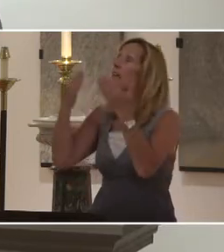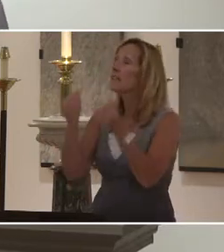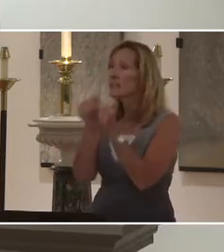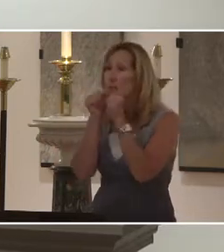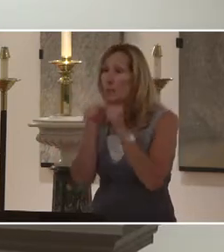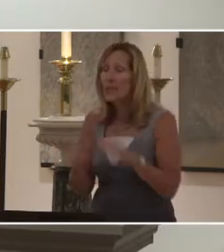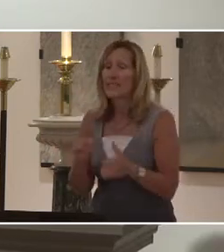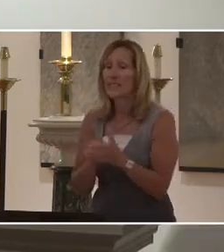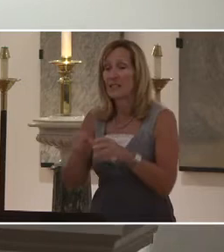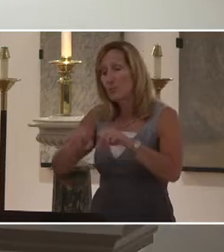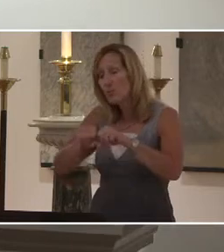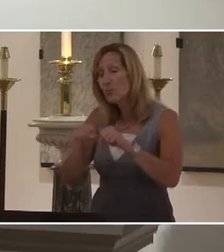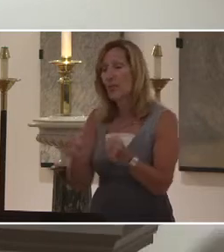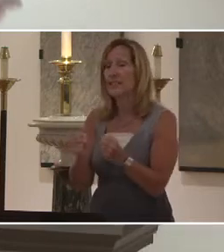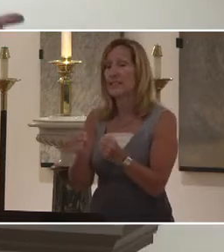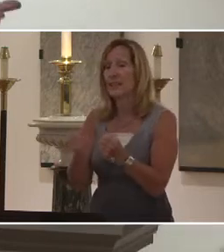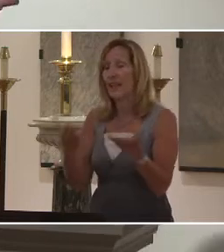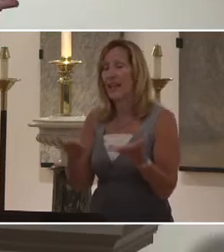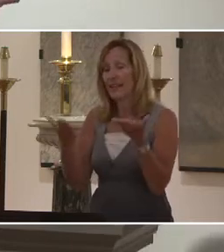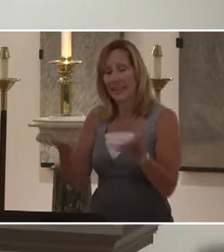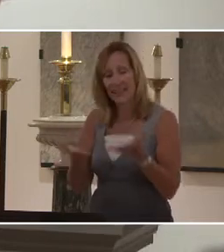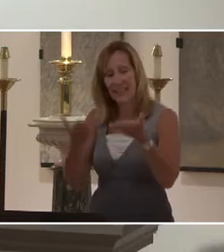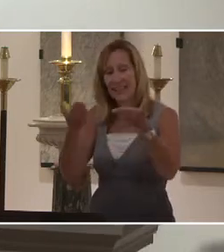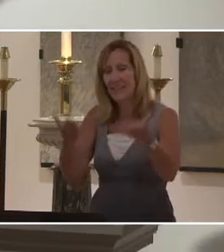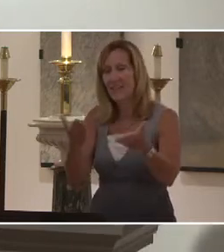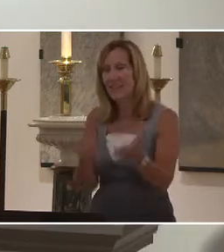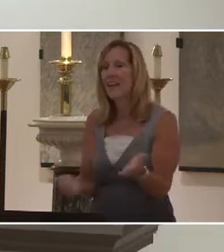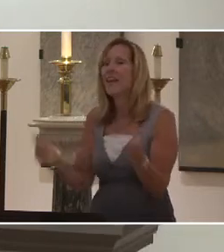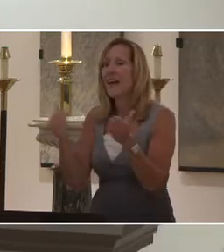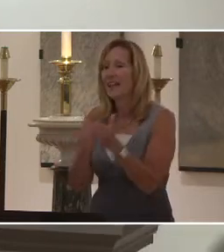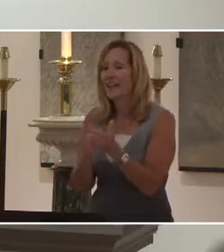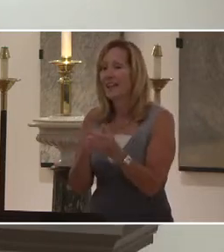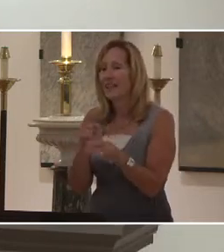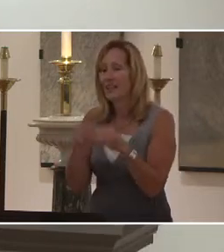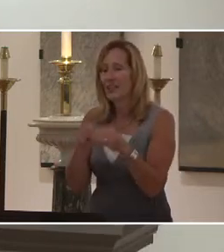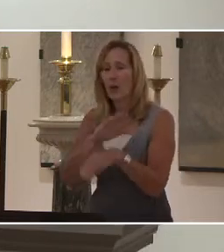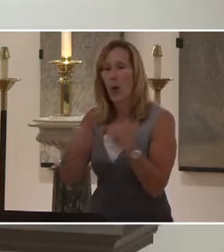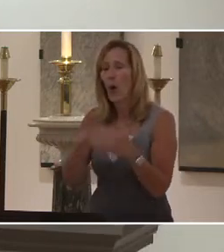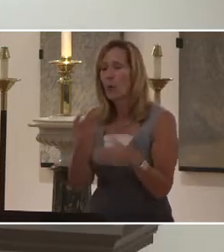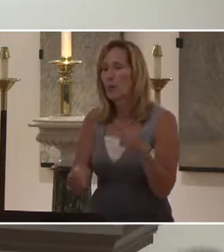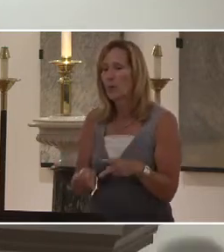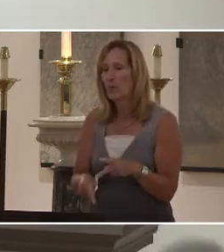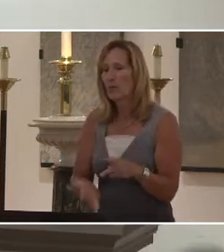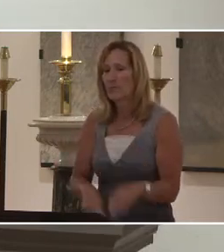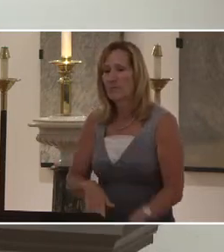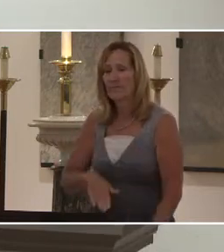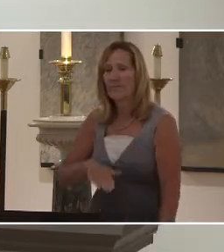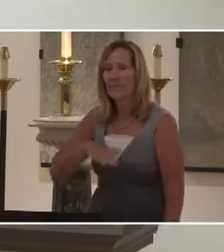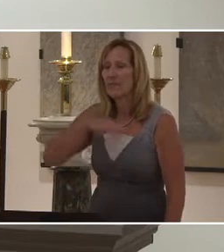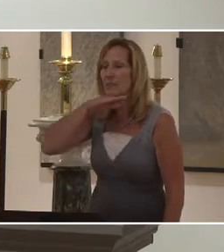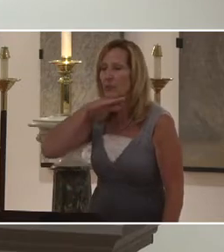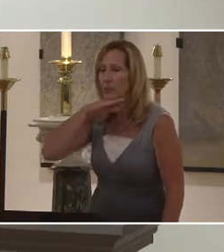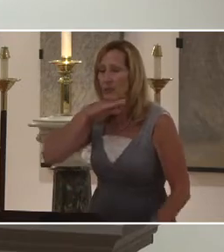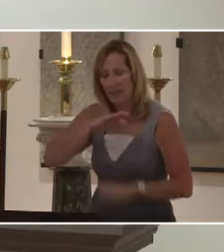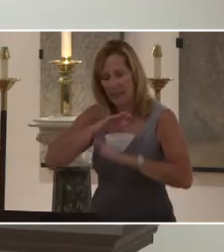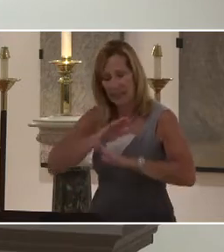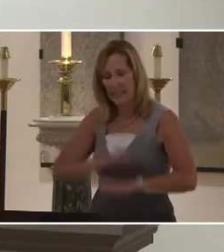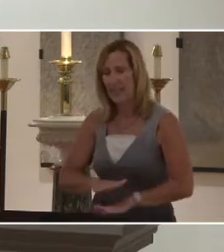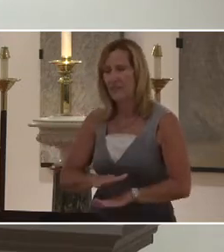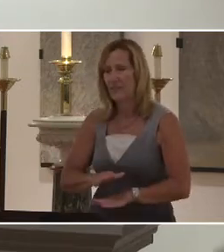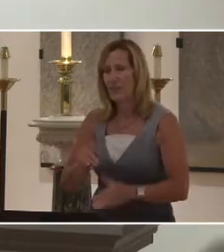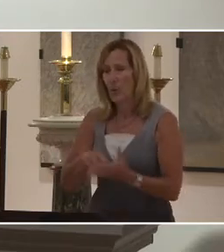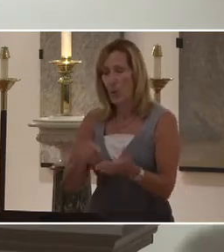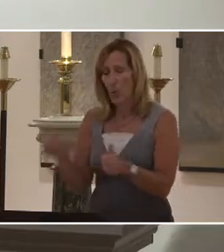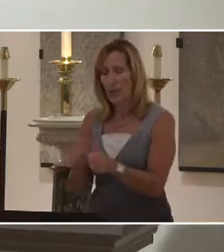blesses it, he breaks it, and he gives it again until all are fed and satisfied. What they thought